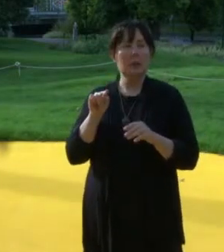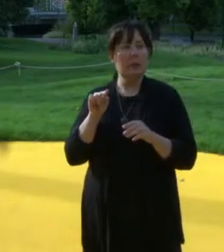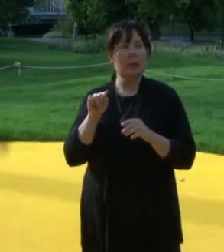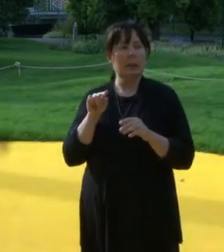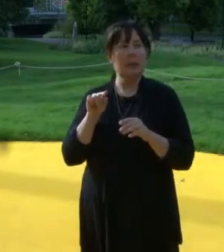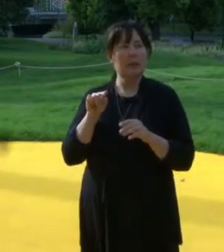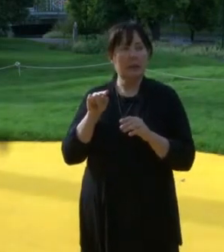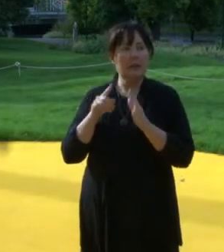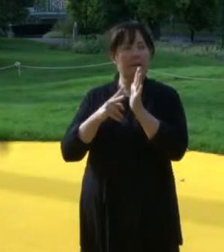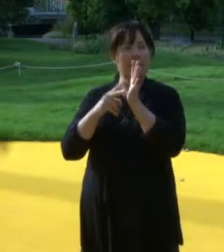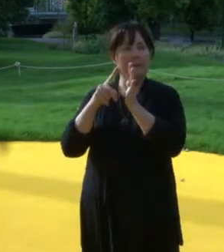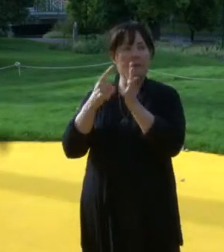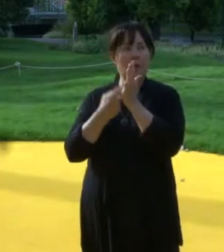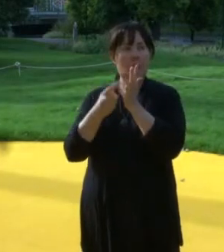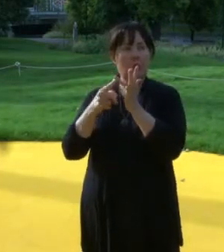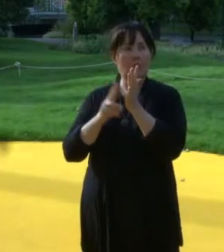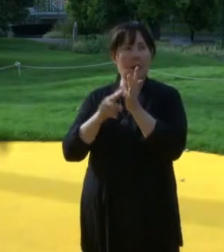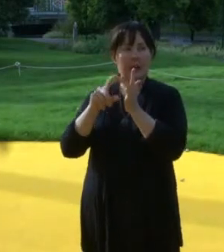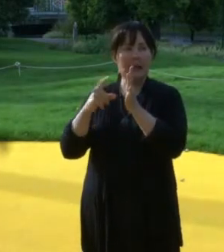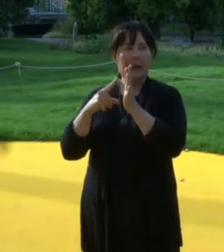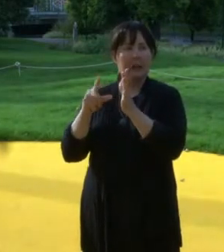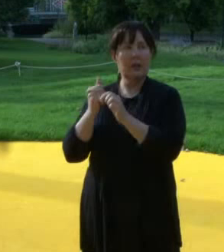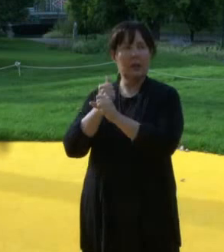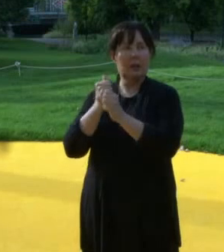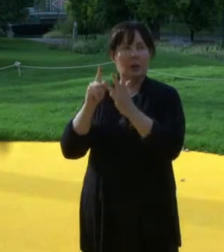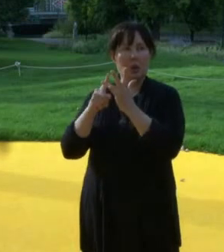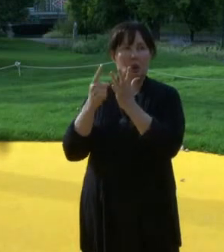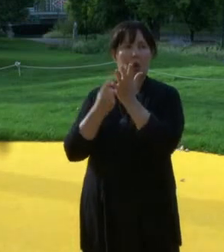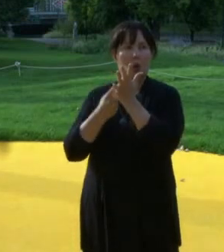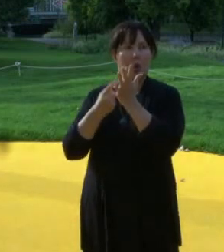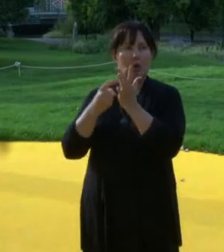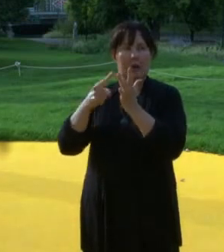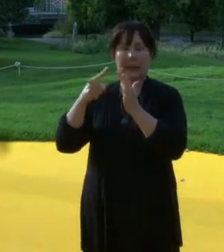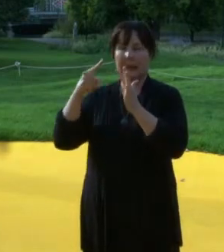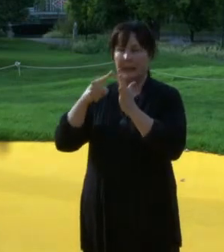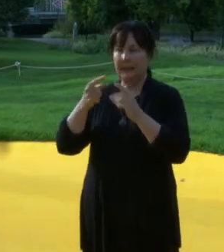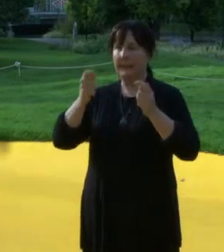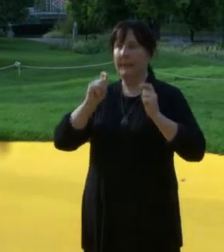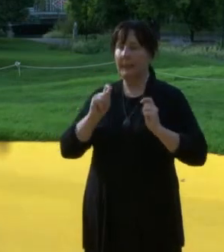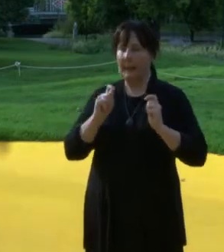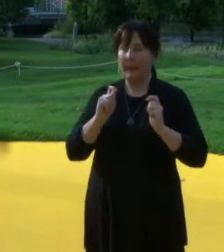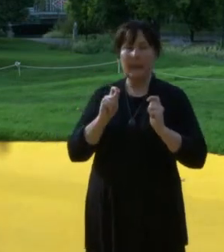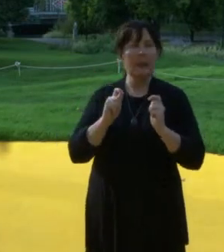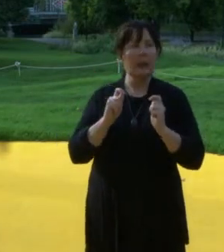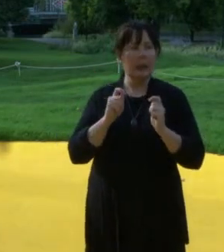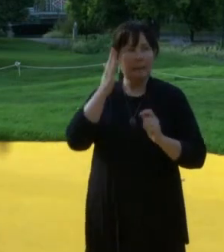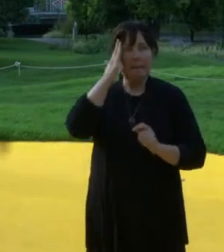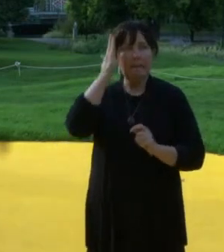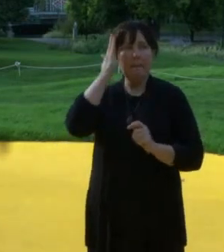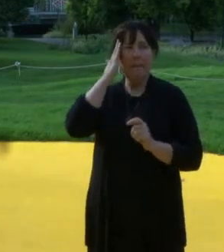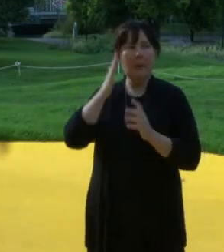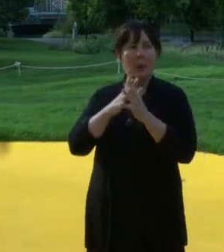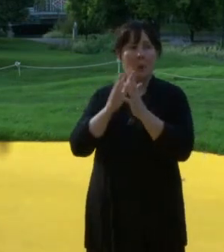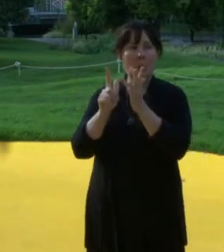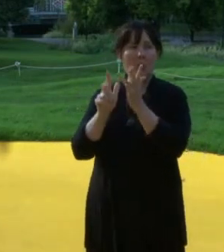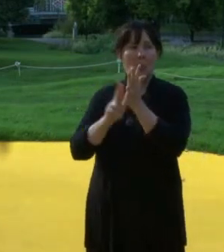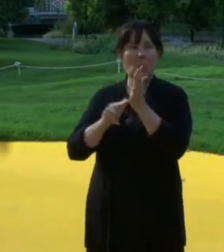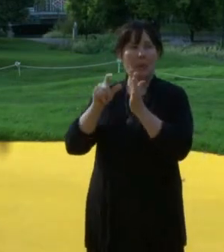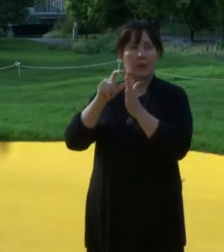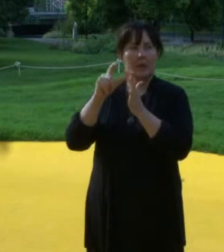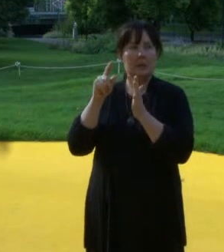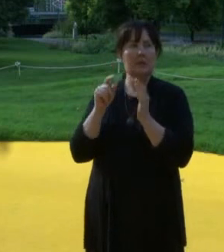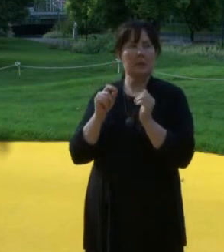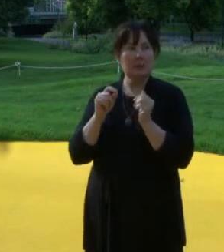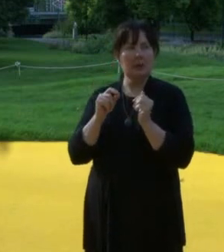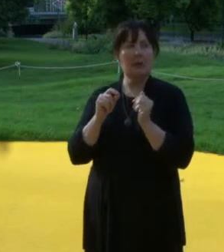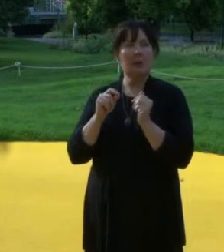by Armani Hayder, published by Pan Macmillan, Australia. Buried Not Dead by Fiona McGregor,